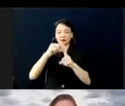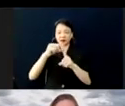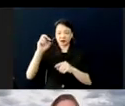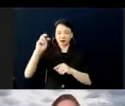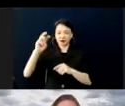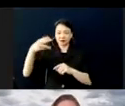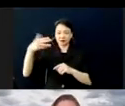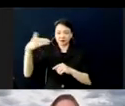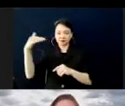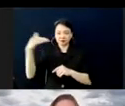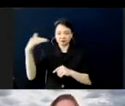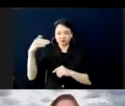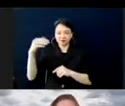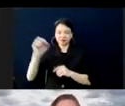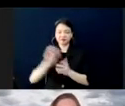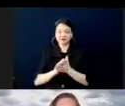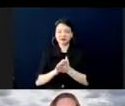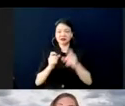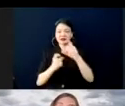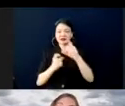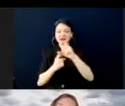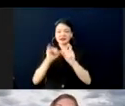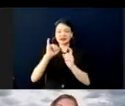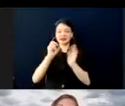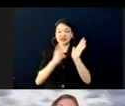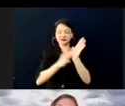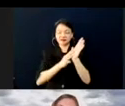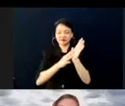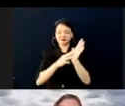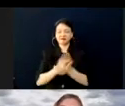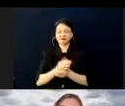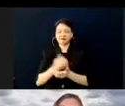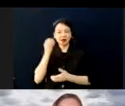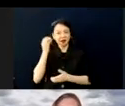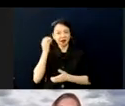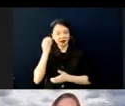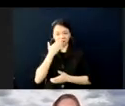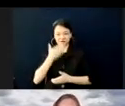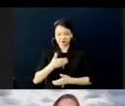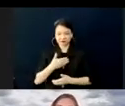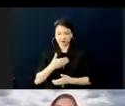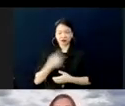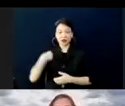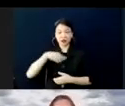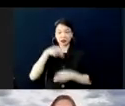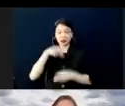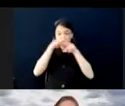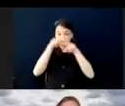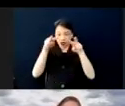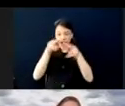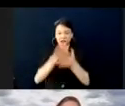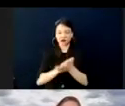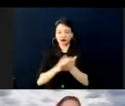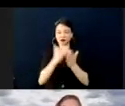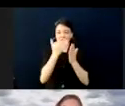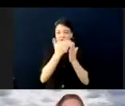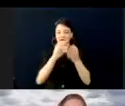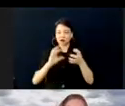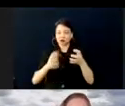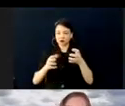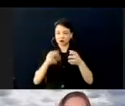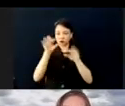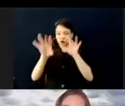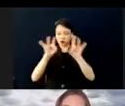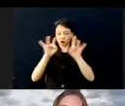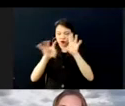of government assistance close to the bottom. So here's what we see with our machine learning analysis. And I have to say, this was one of the biggest things